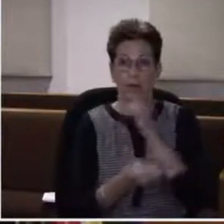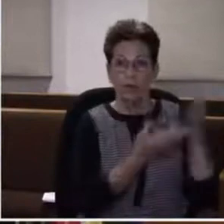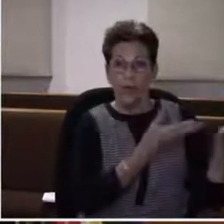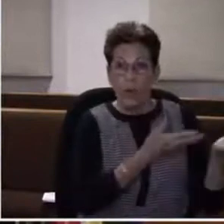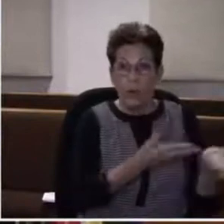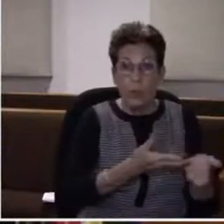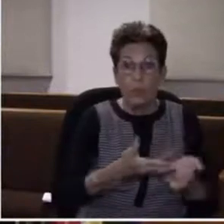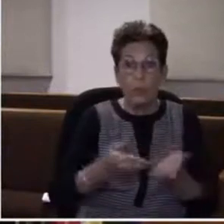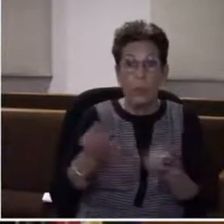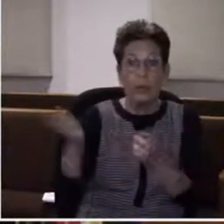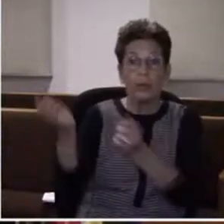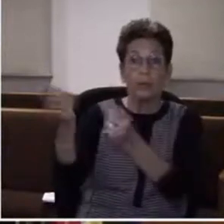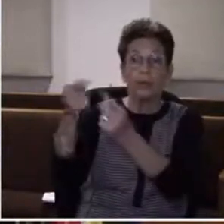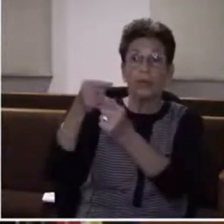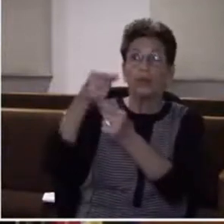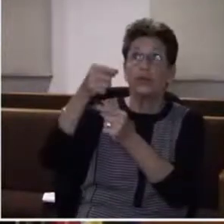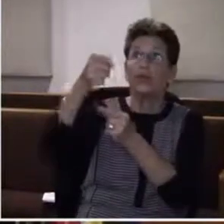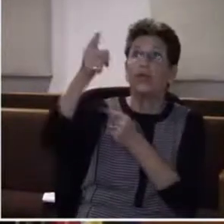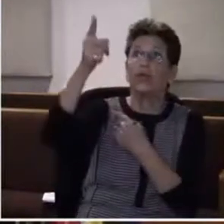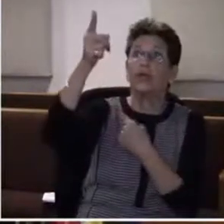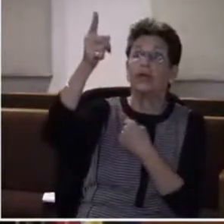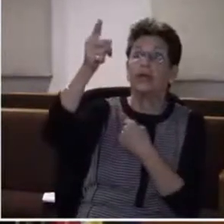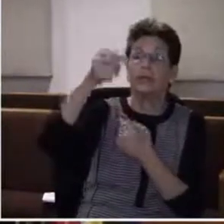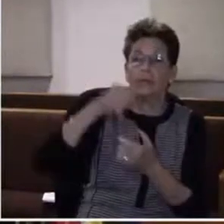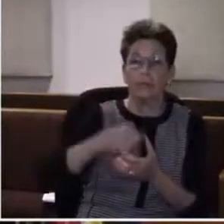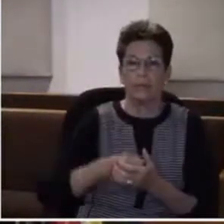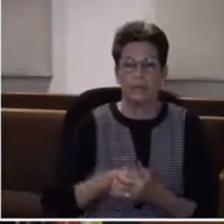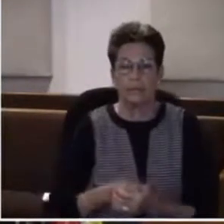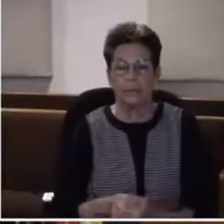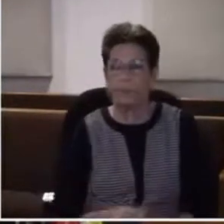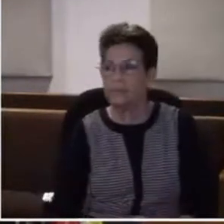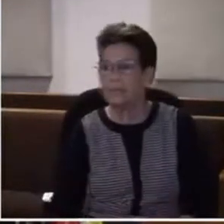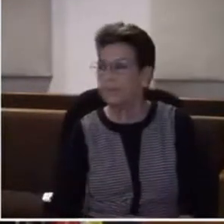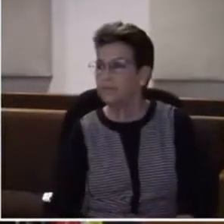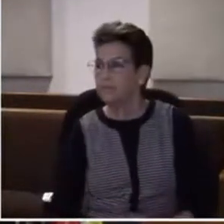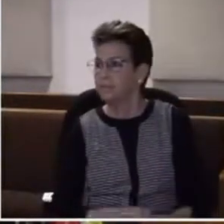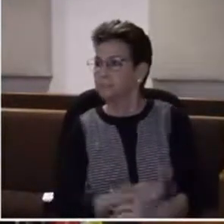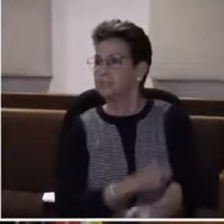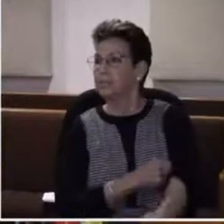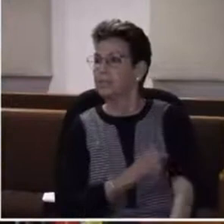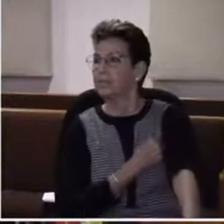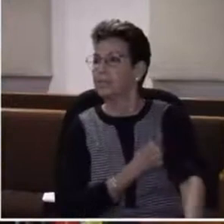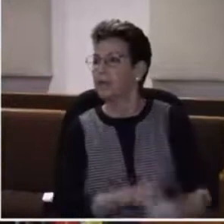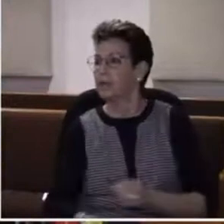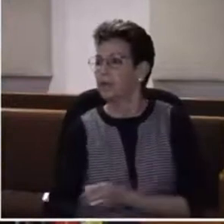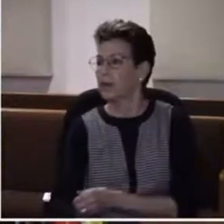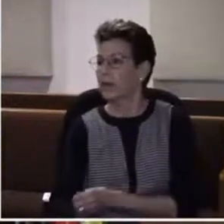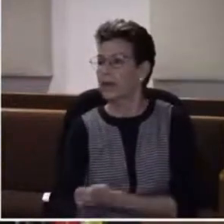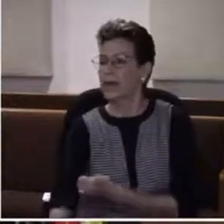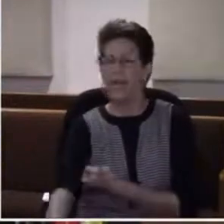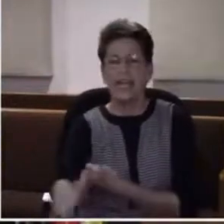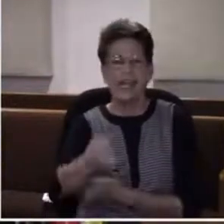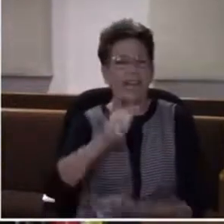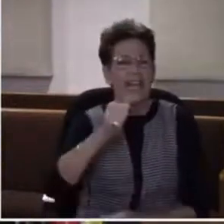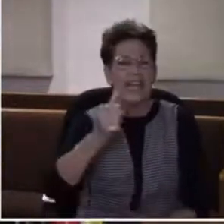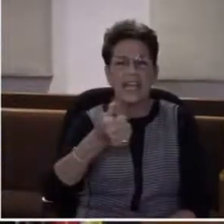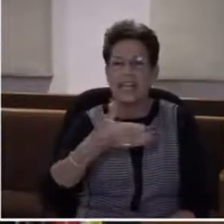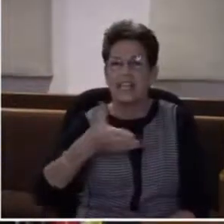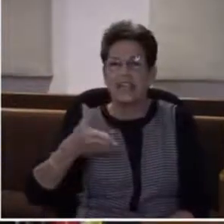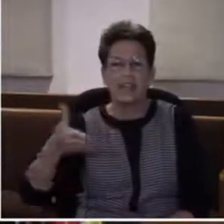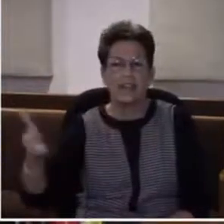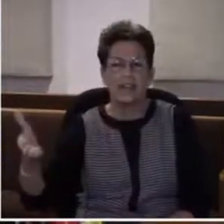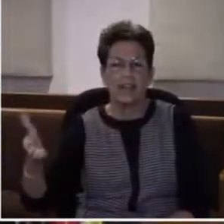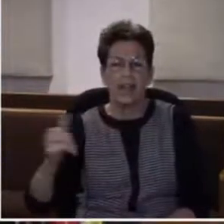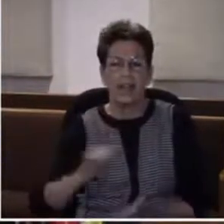what does it profit a man if he gain the whole world and lose his own soul? Anything that brings